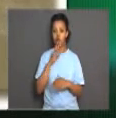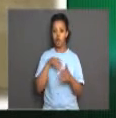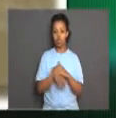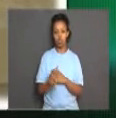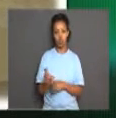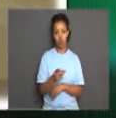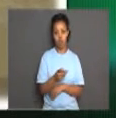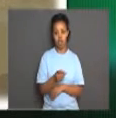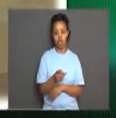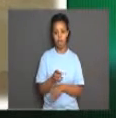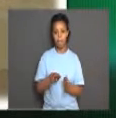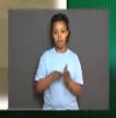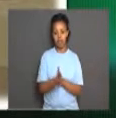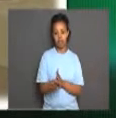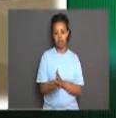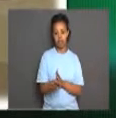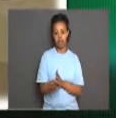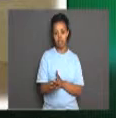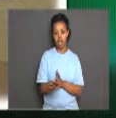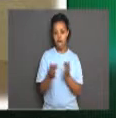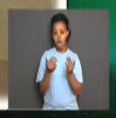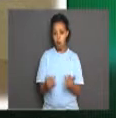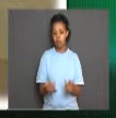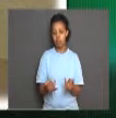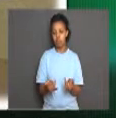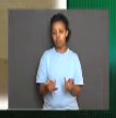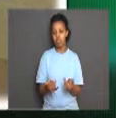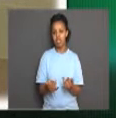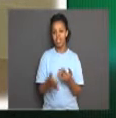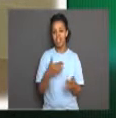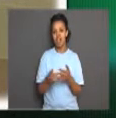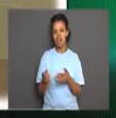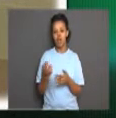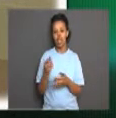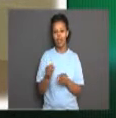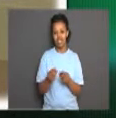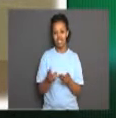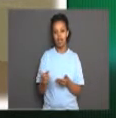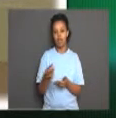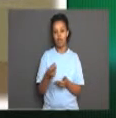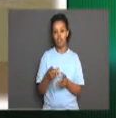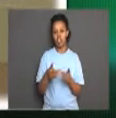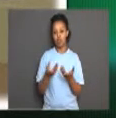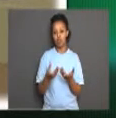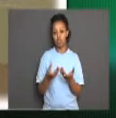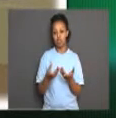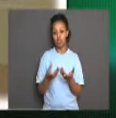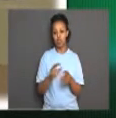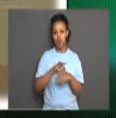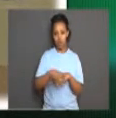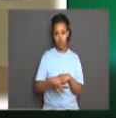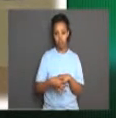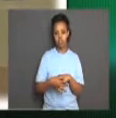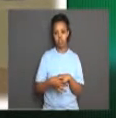water, bacteria will still decay the soft body parts, like the skin, tissues,